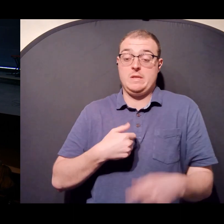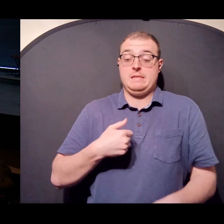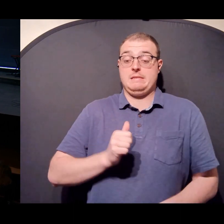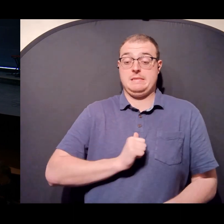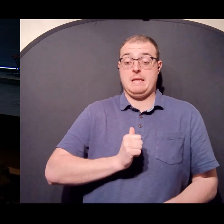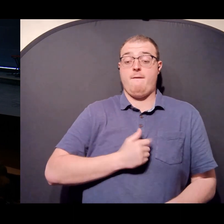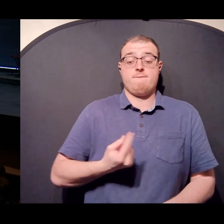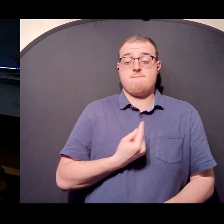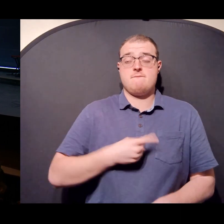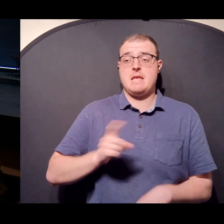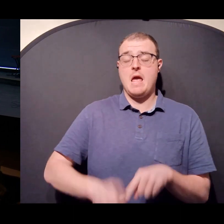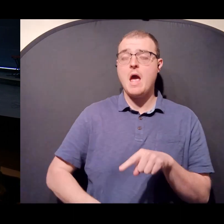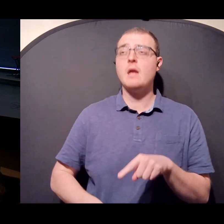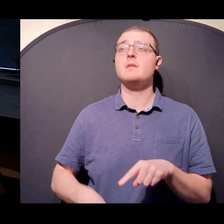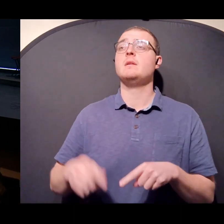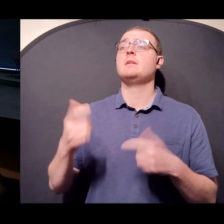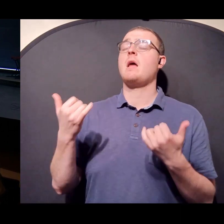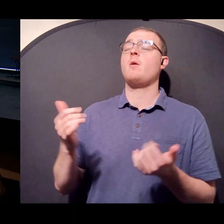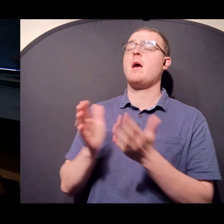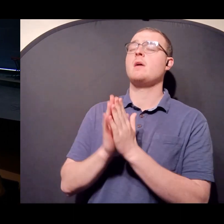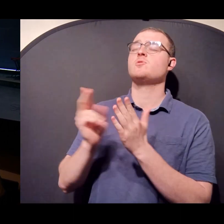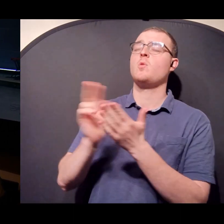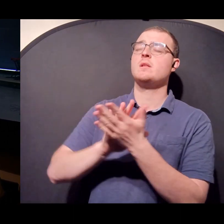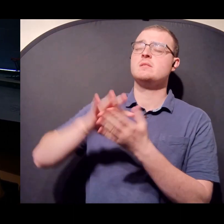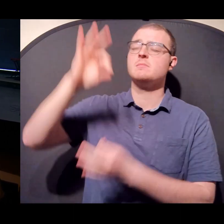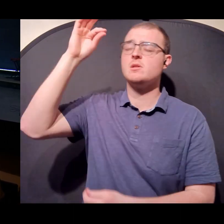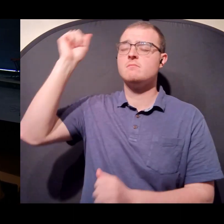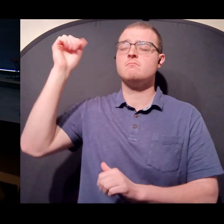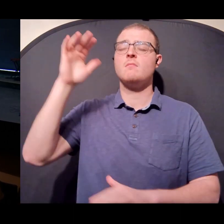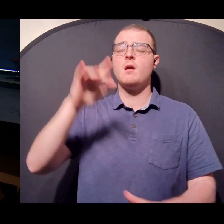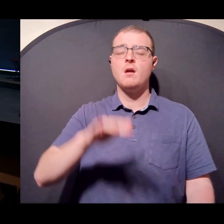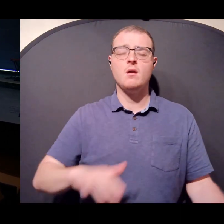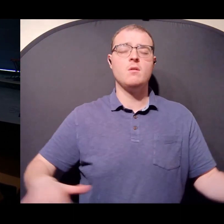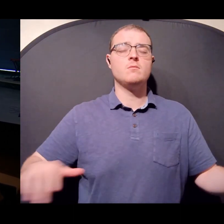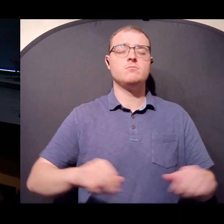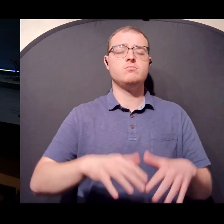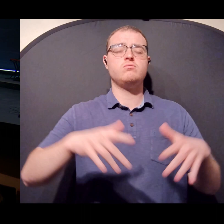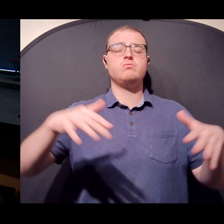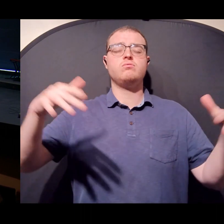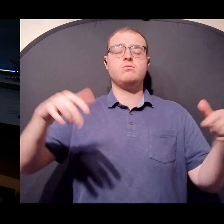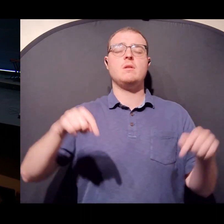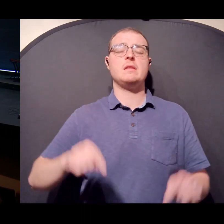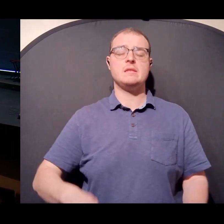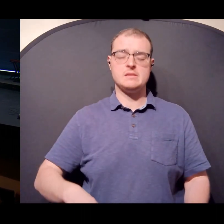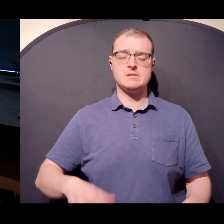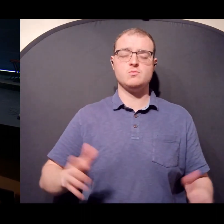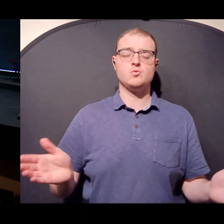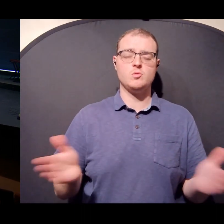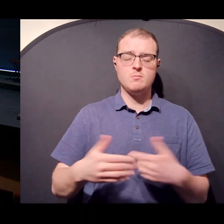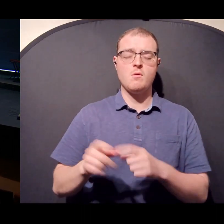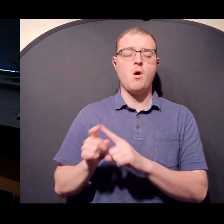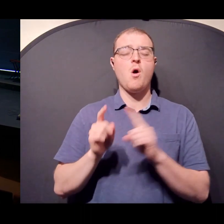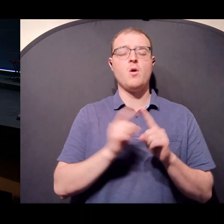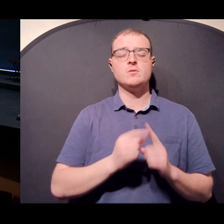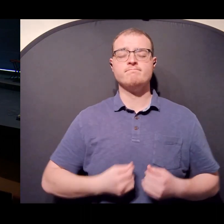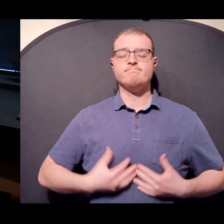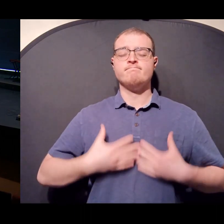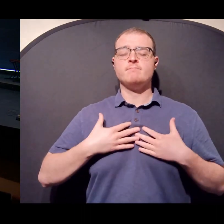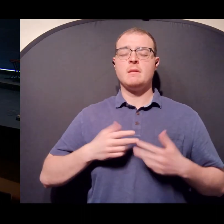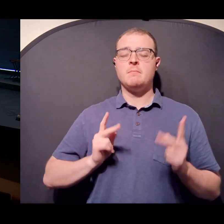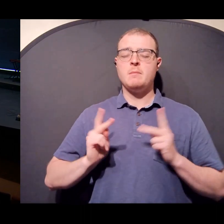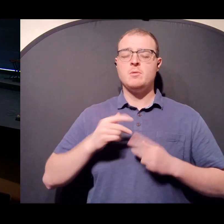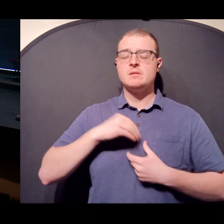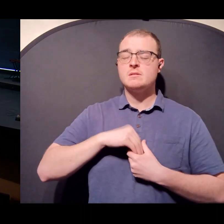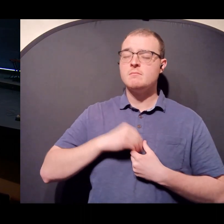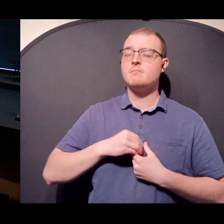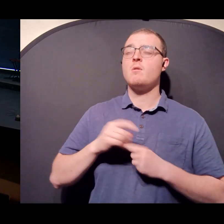do things that we can't do in our own power. And so, Holy Spirit, would you just fill this room and fill the hearts of those that are listening and watching and receiving today.